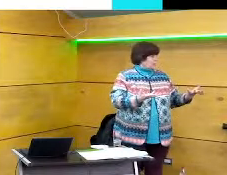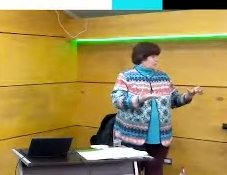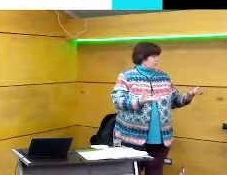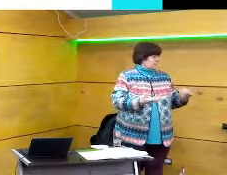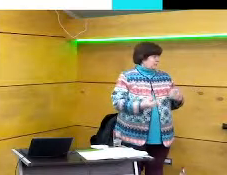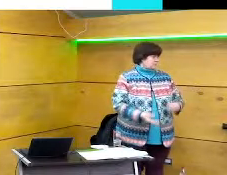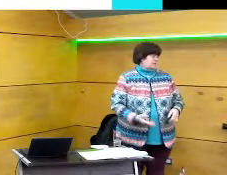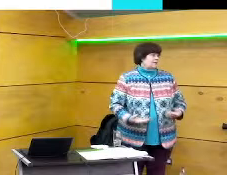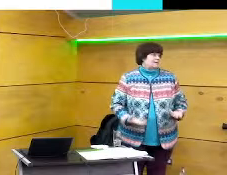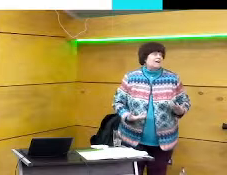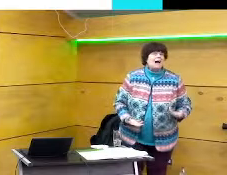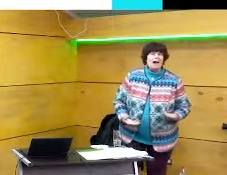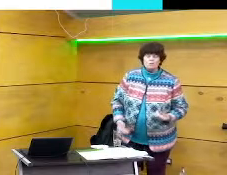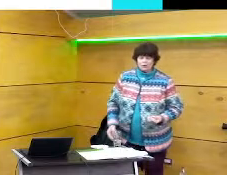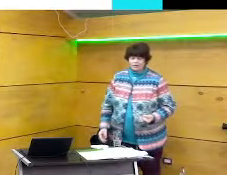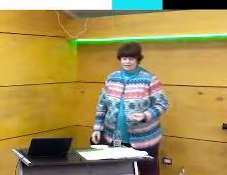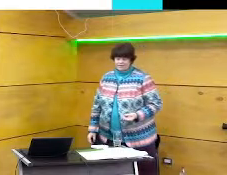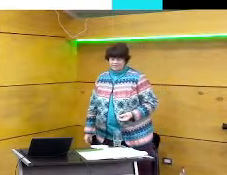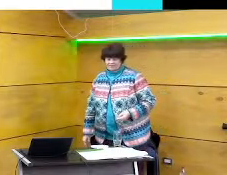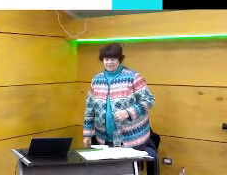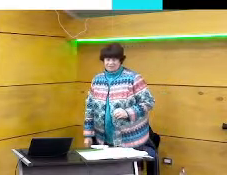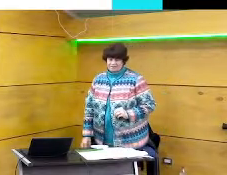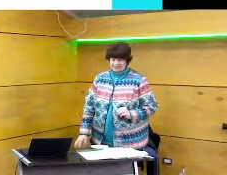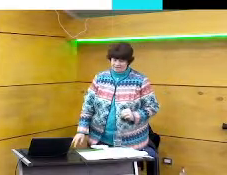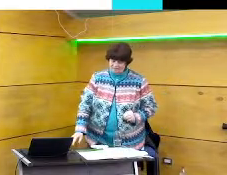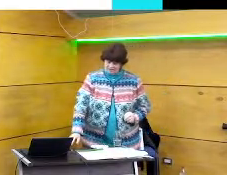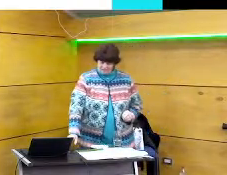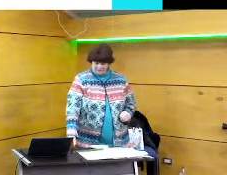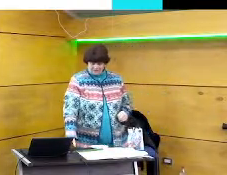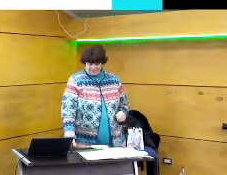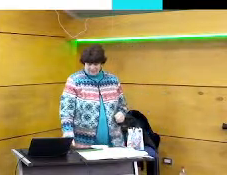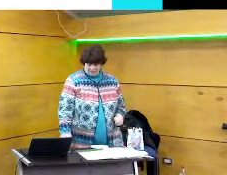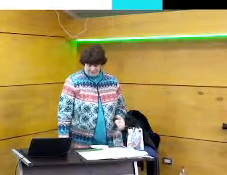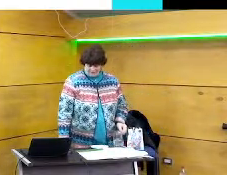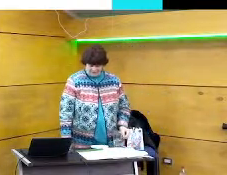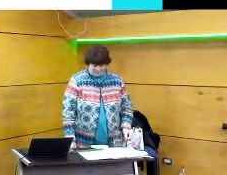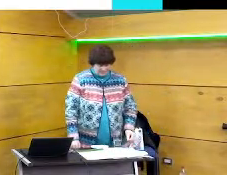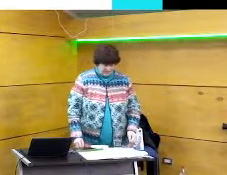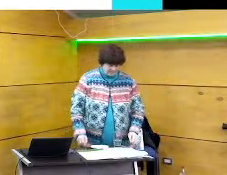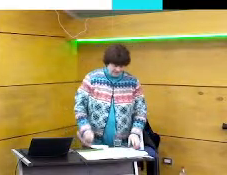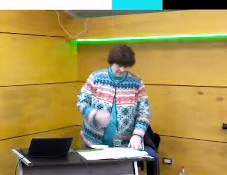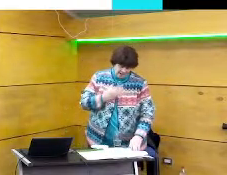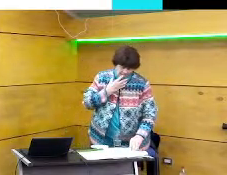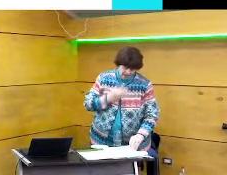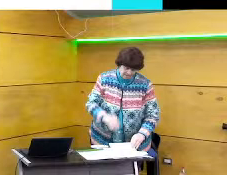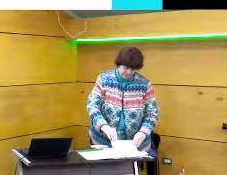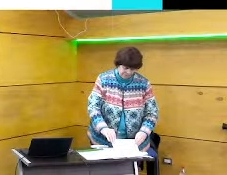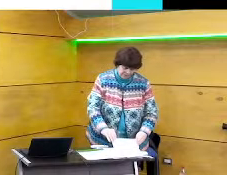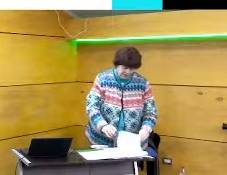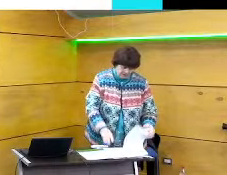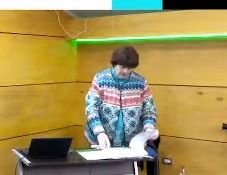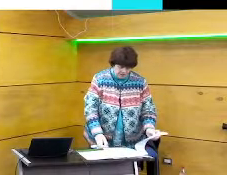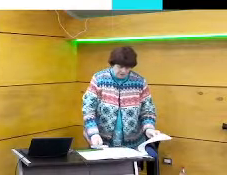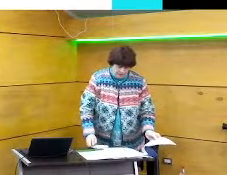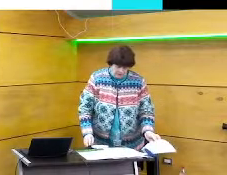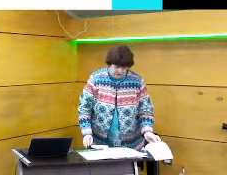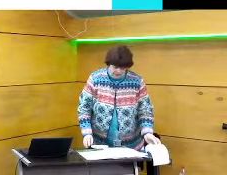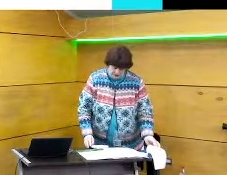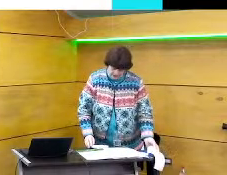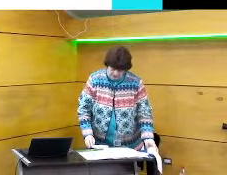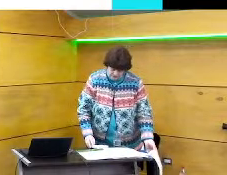it well, but how well they can say it, that's the thing.